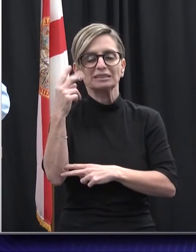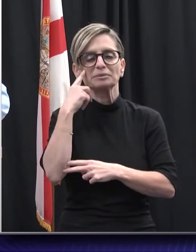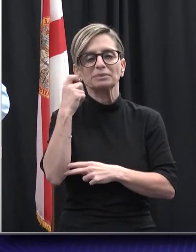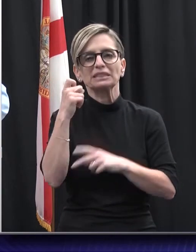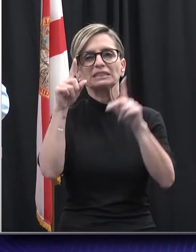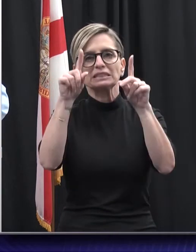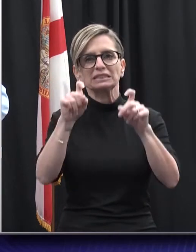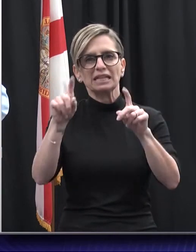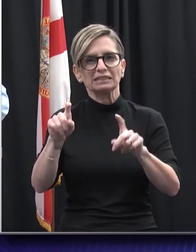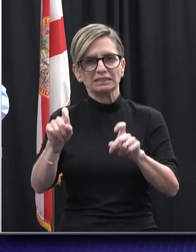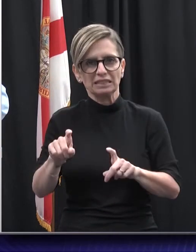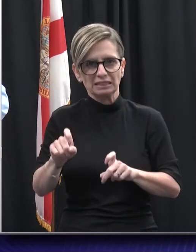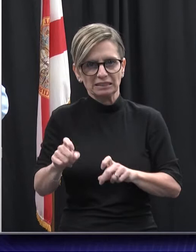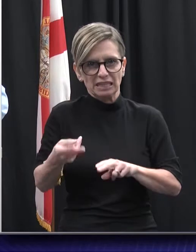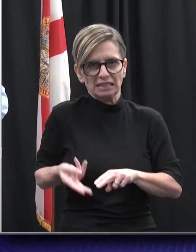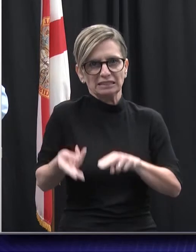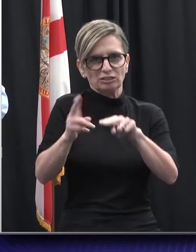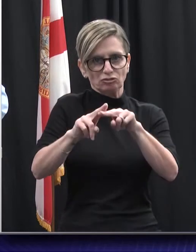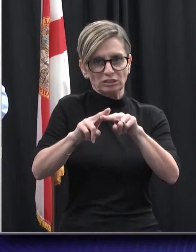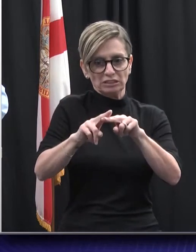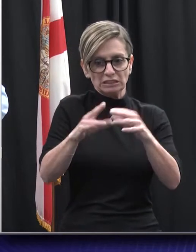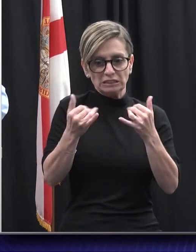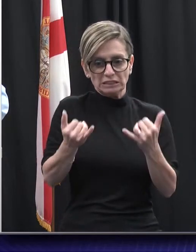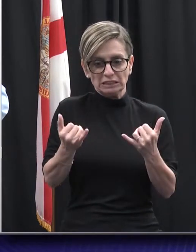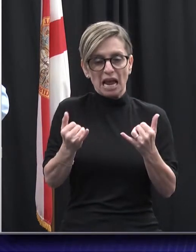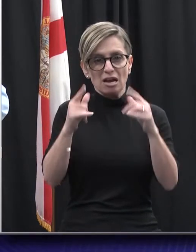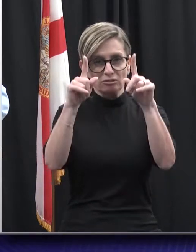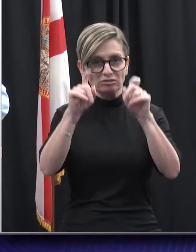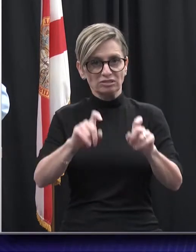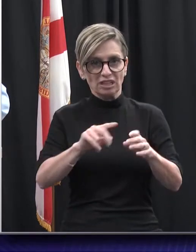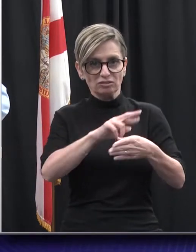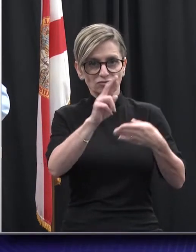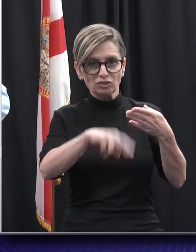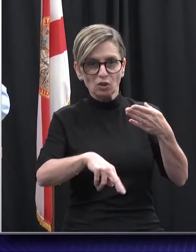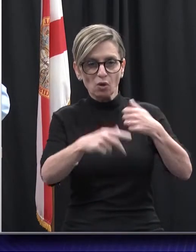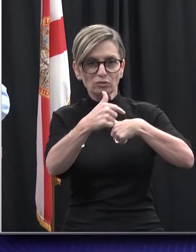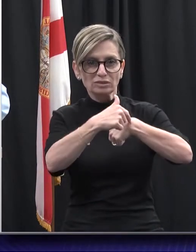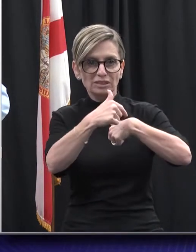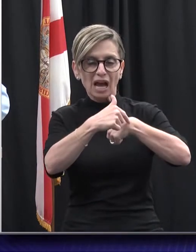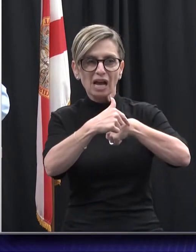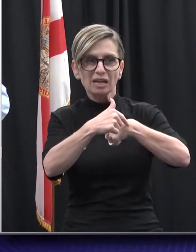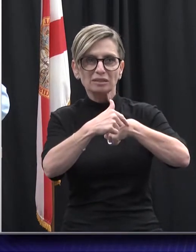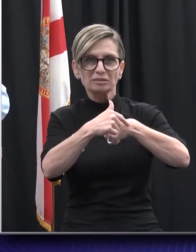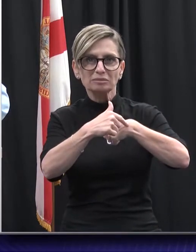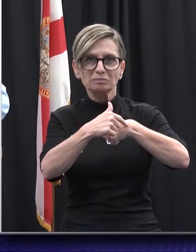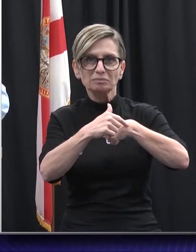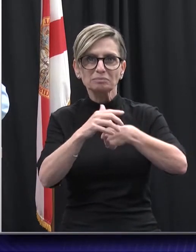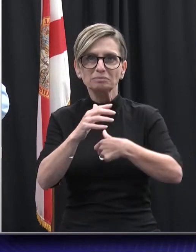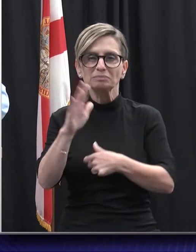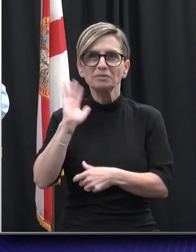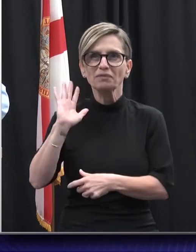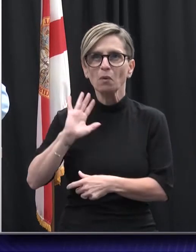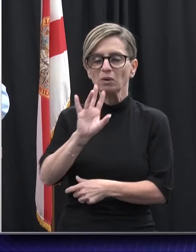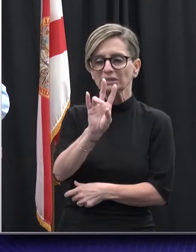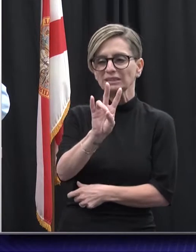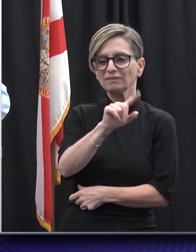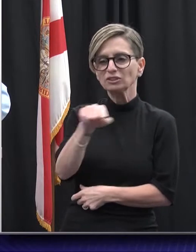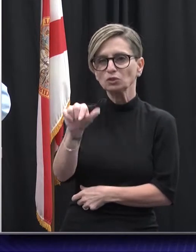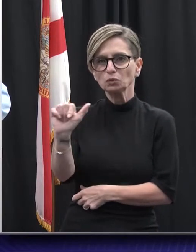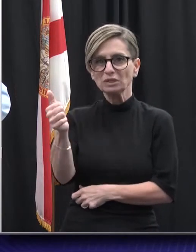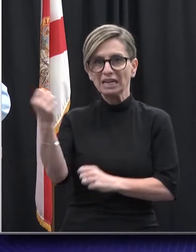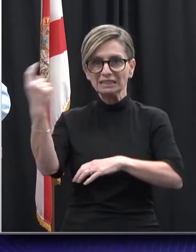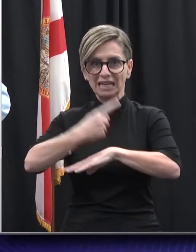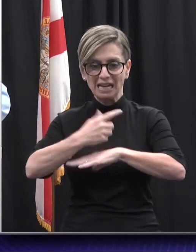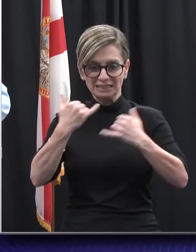across the state. The turnaround time on the commercial labs has increased from 7 to 10 days to, in some